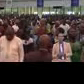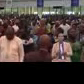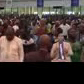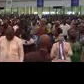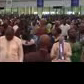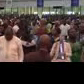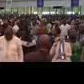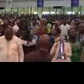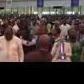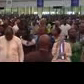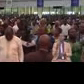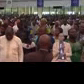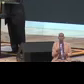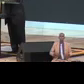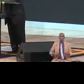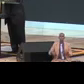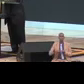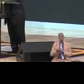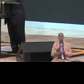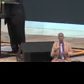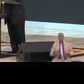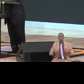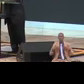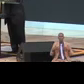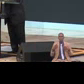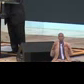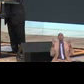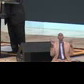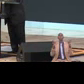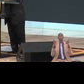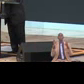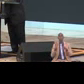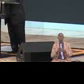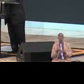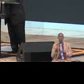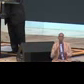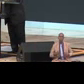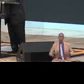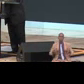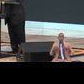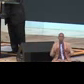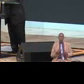Let him be the Lord of your life, the victor in your life.